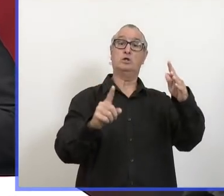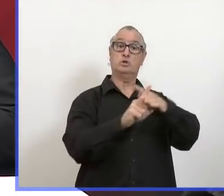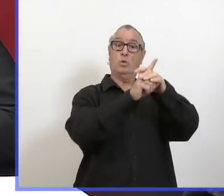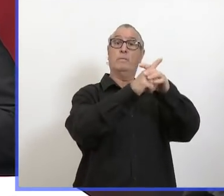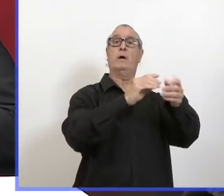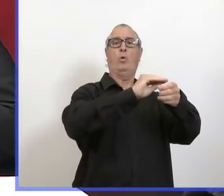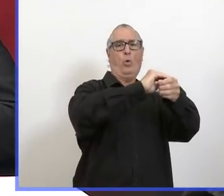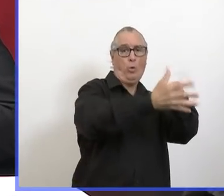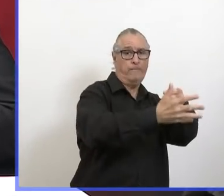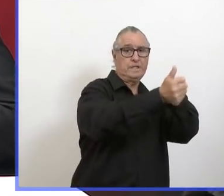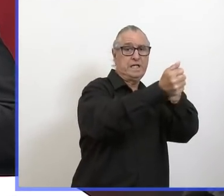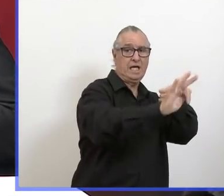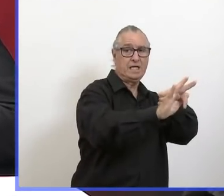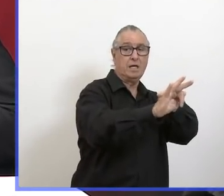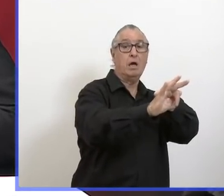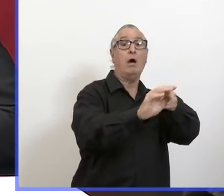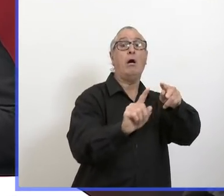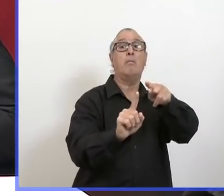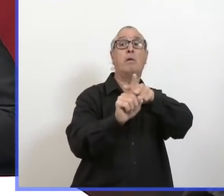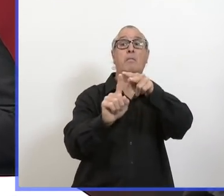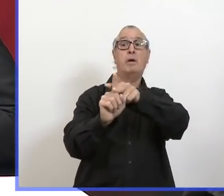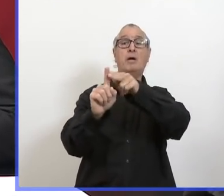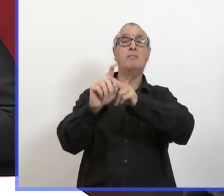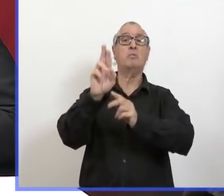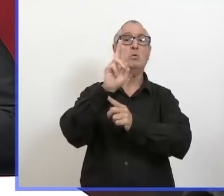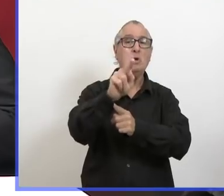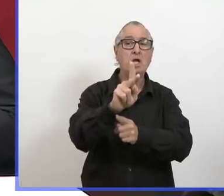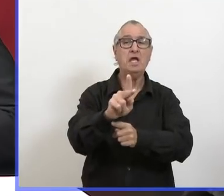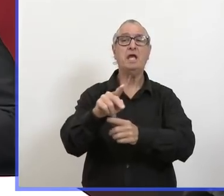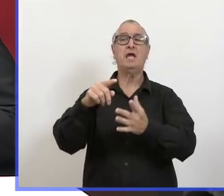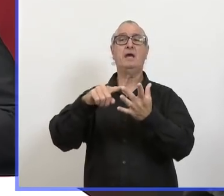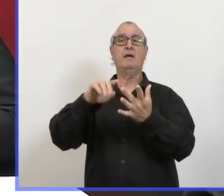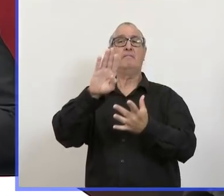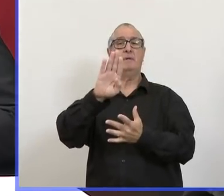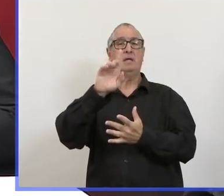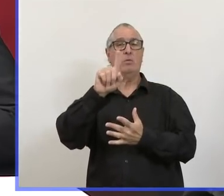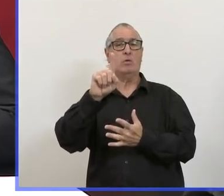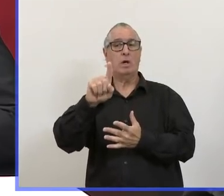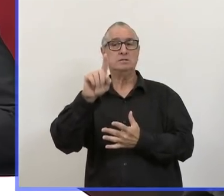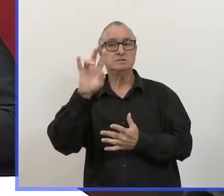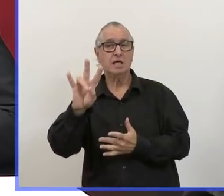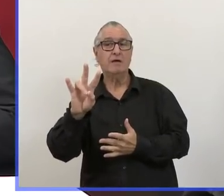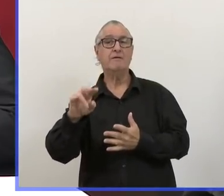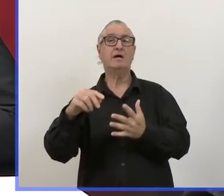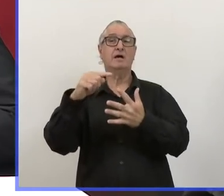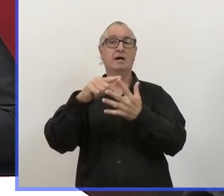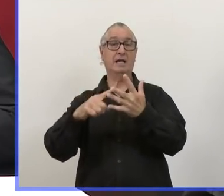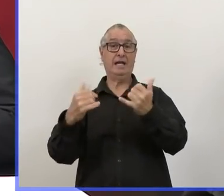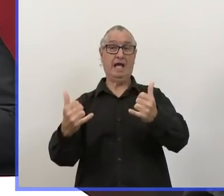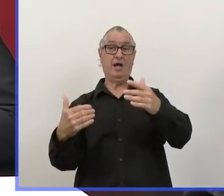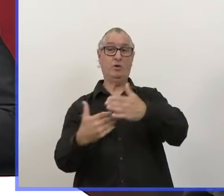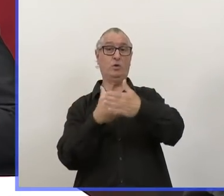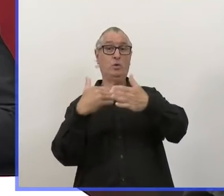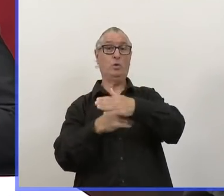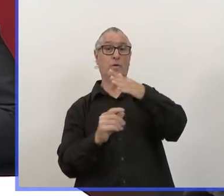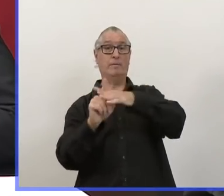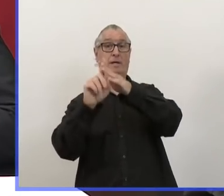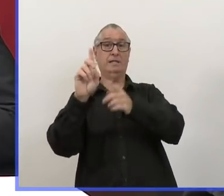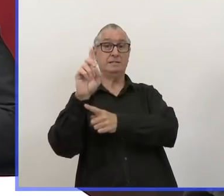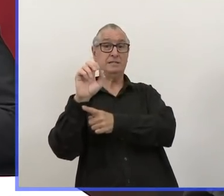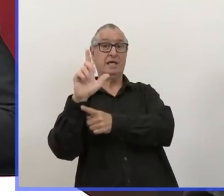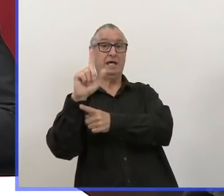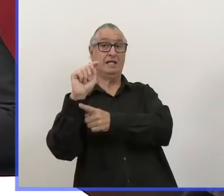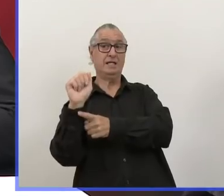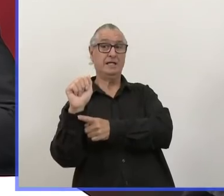variant. You know, there's a Delta variant now. So there's ongoing studies being done to look at how effective the